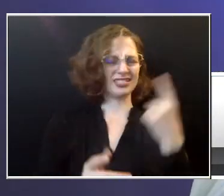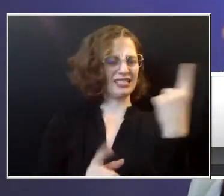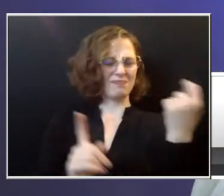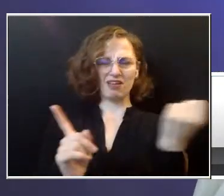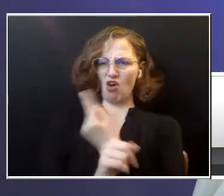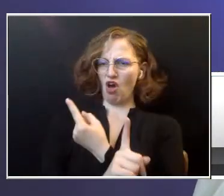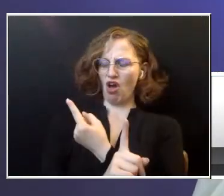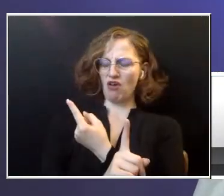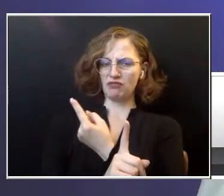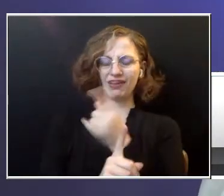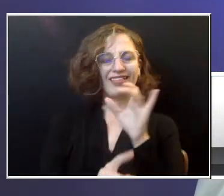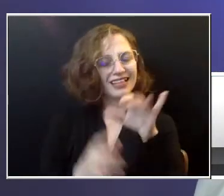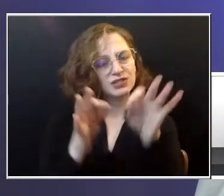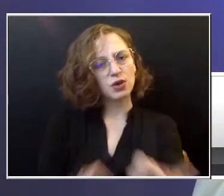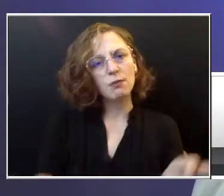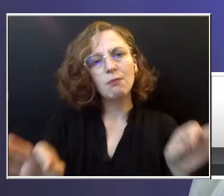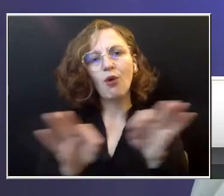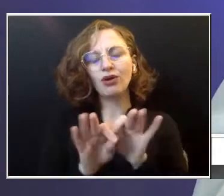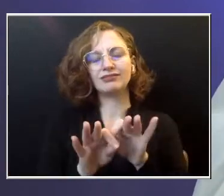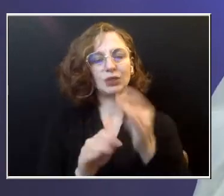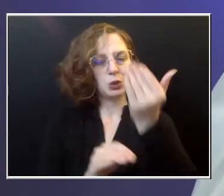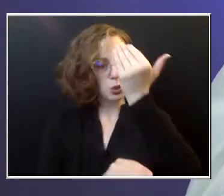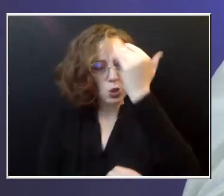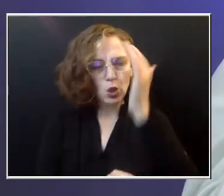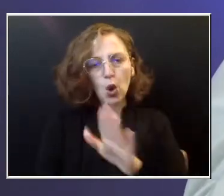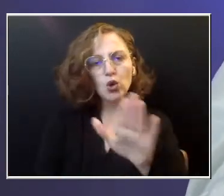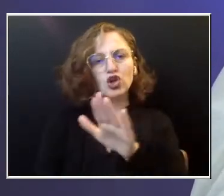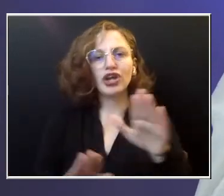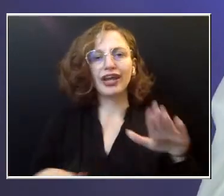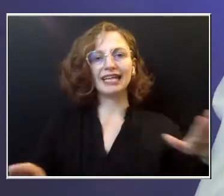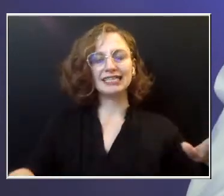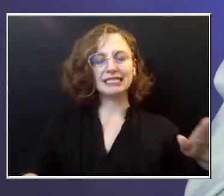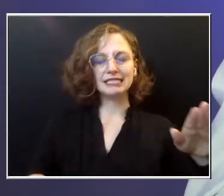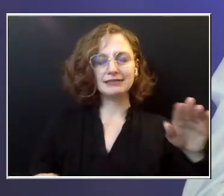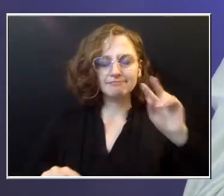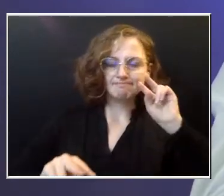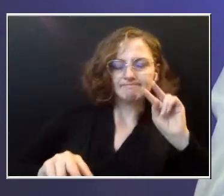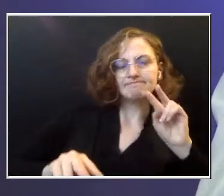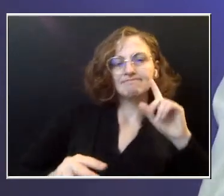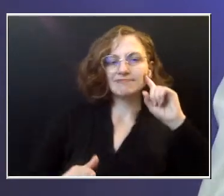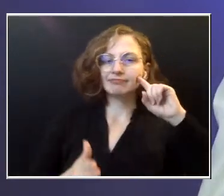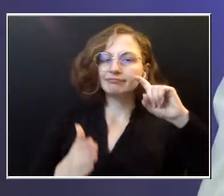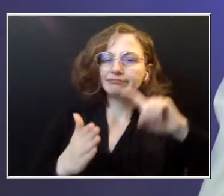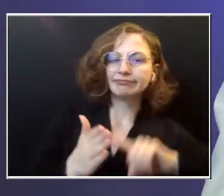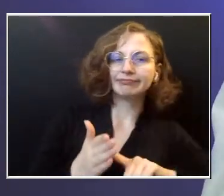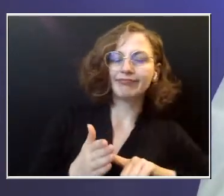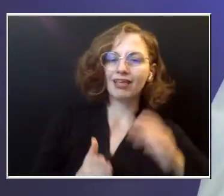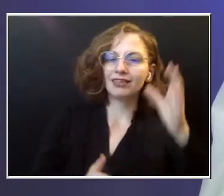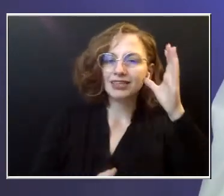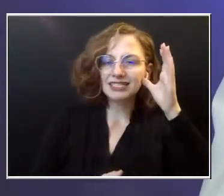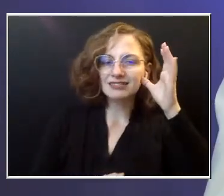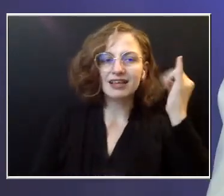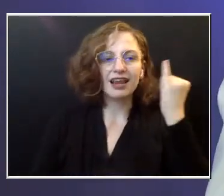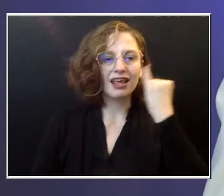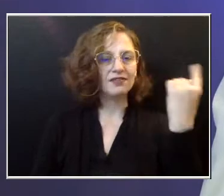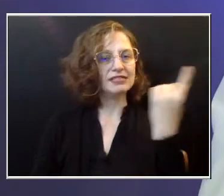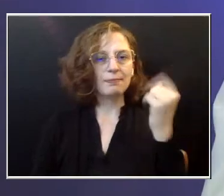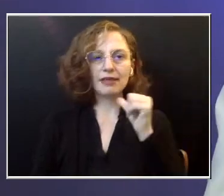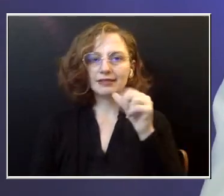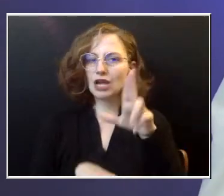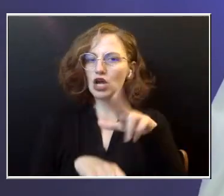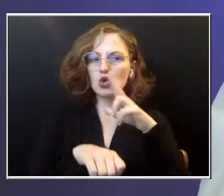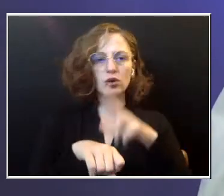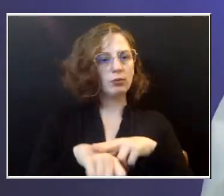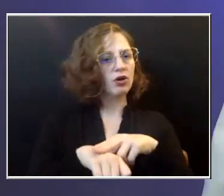them and observe them. If they're not normal, then you should at least seek, attention with your pediatrician. And then if they need